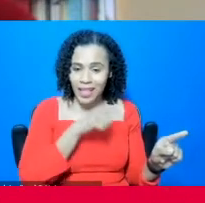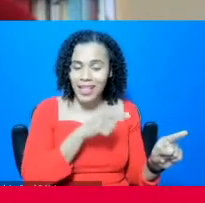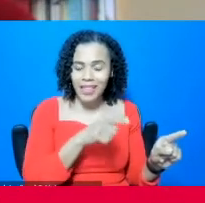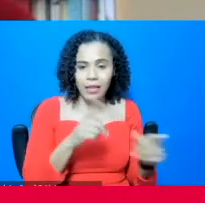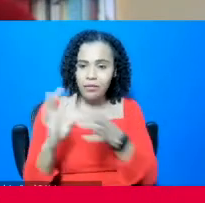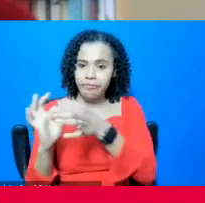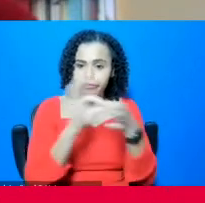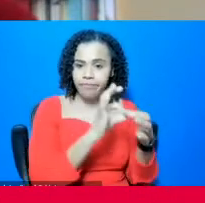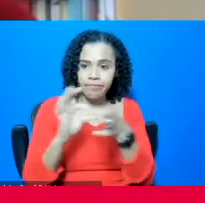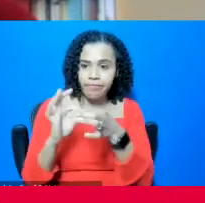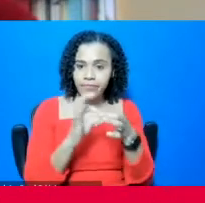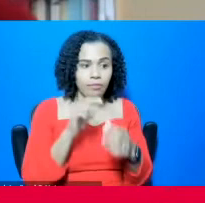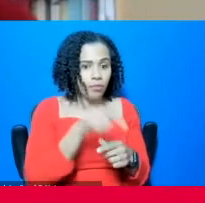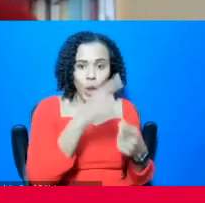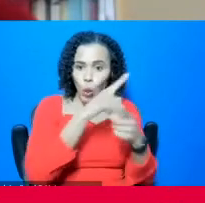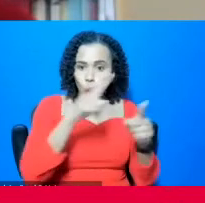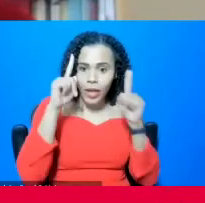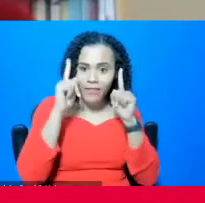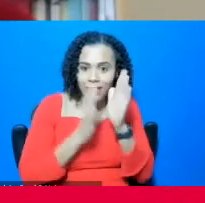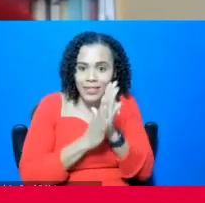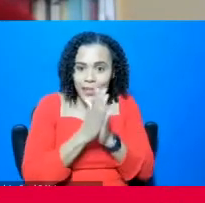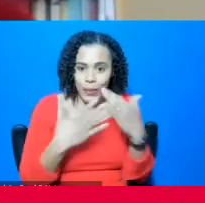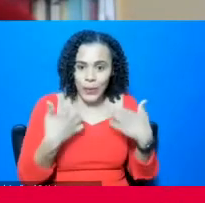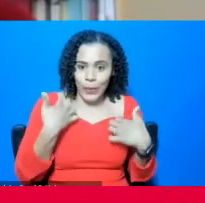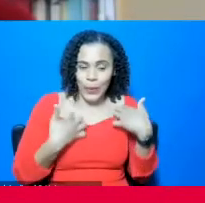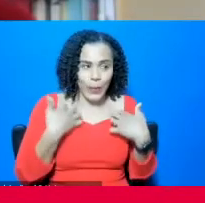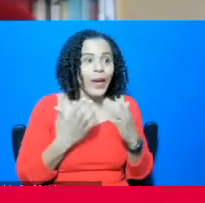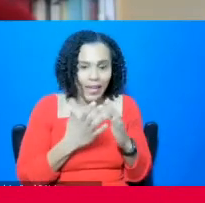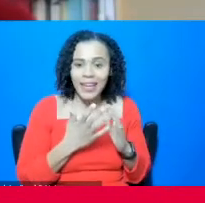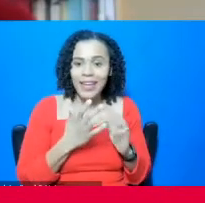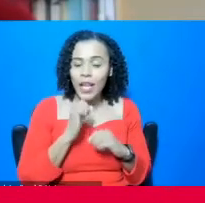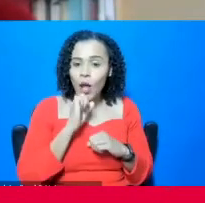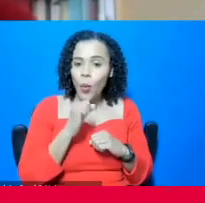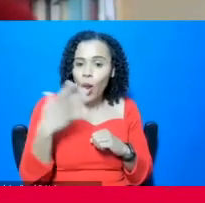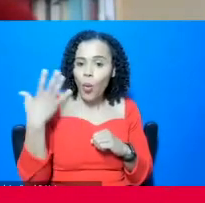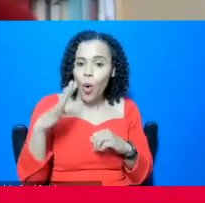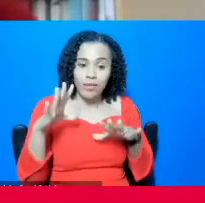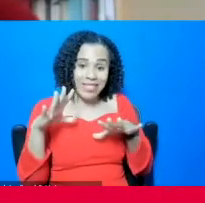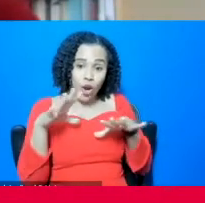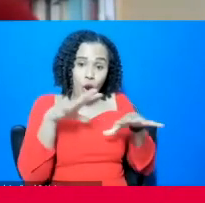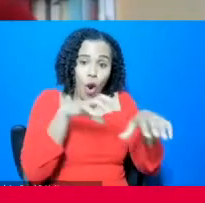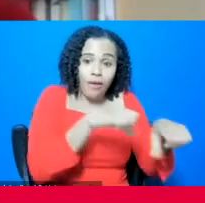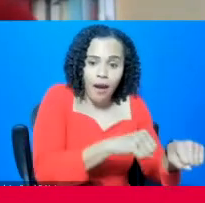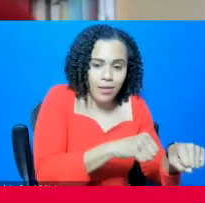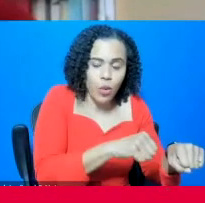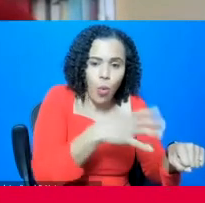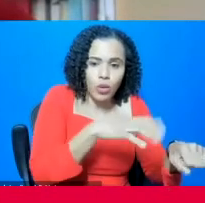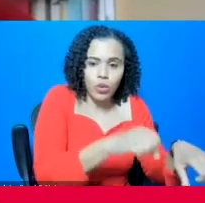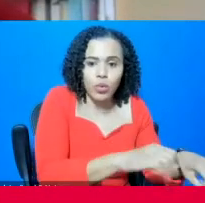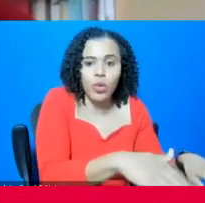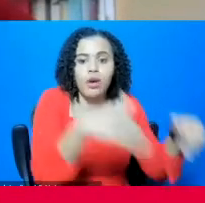And that's the eagerness of universities claiming to be invested in decolonizing the syllabus and promoting themselves